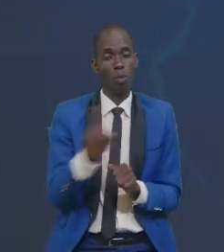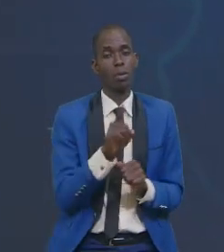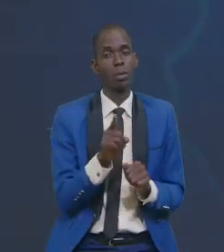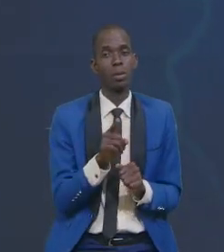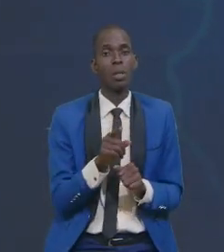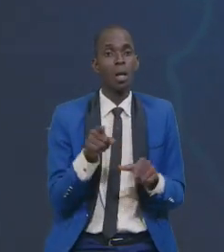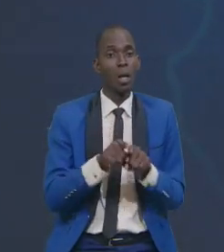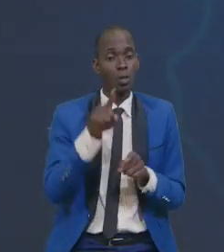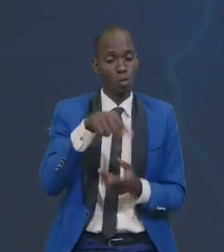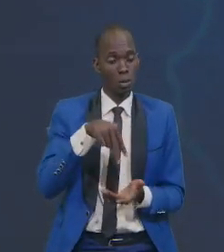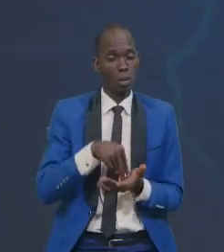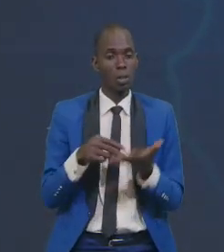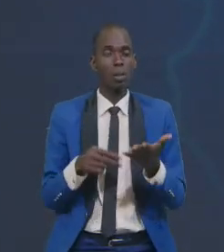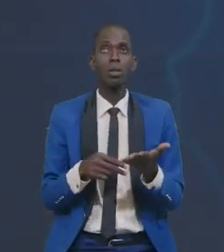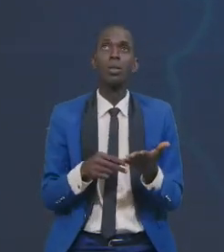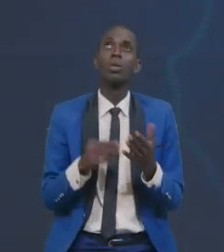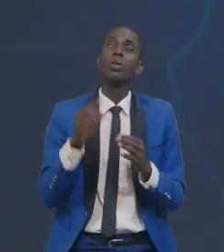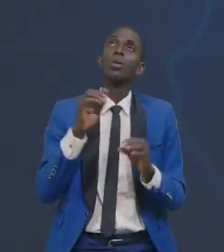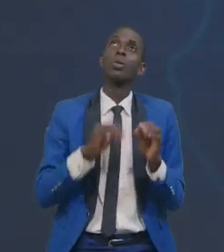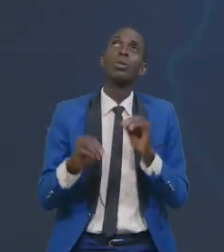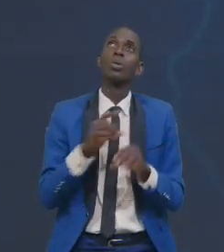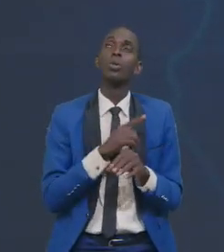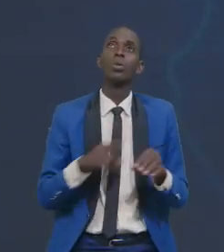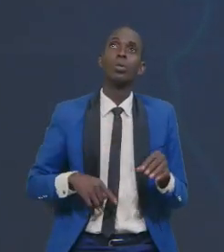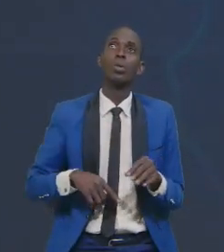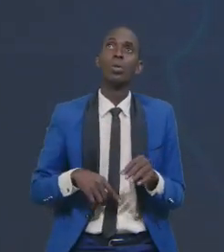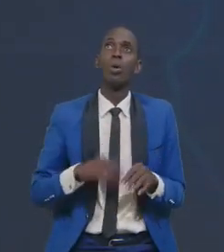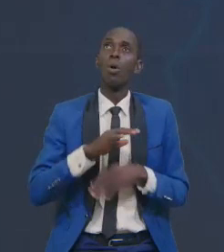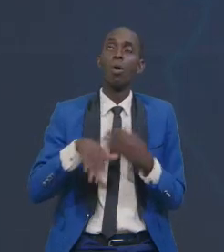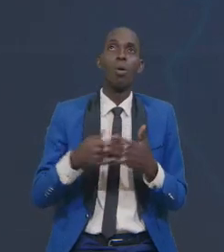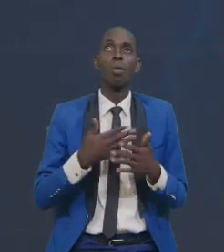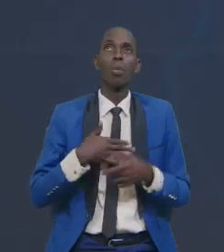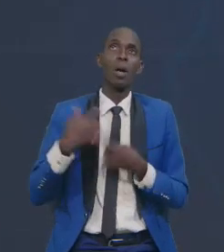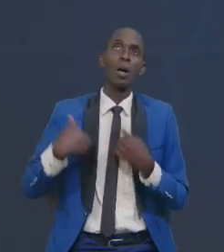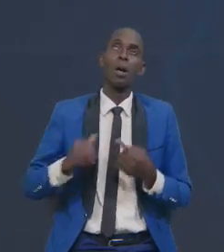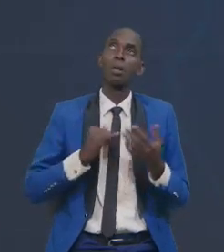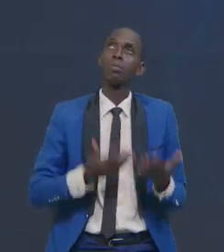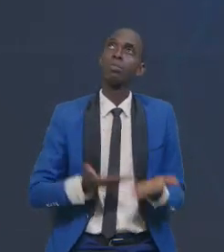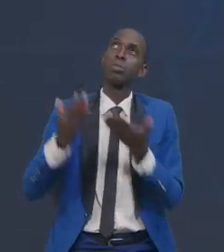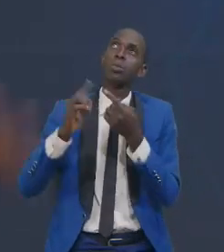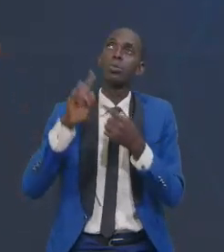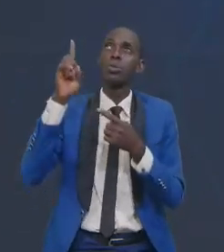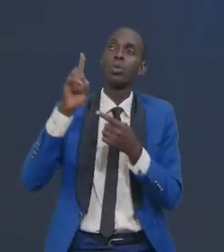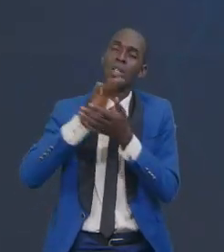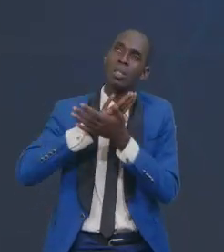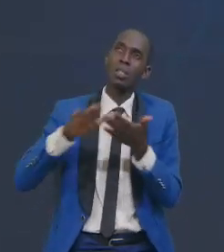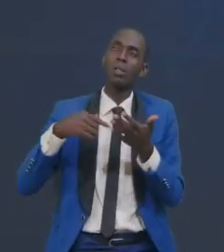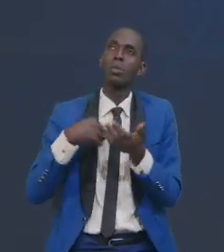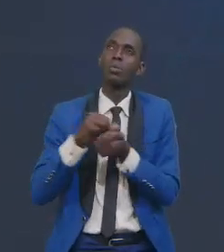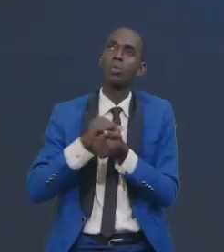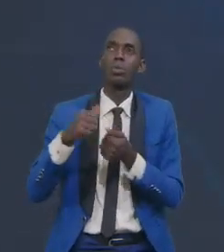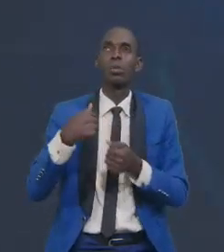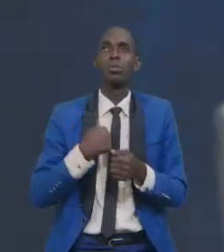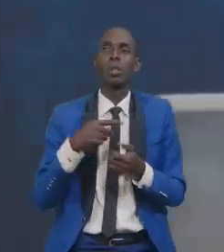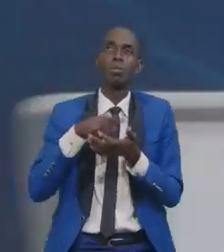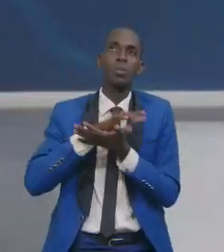say, Lord, all of my heart I bring unto you. Cleanse me and wash me and purge me and